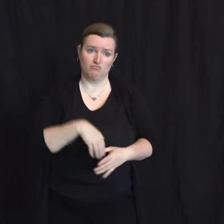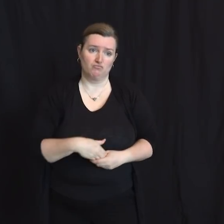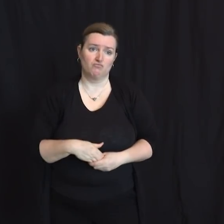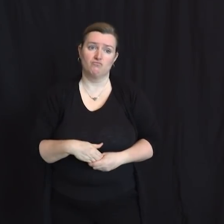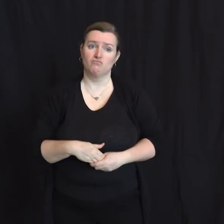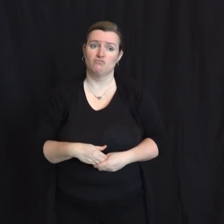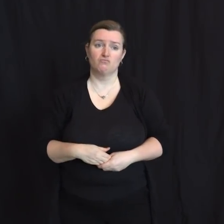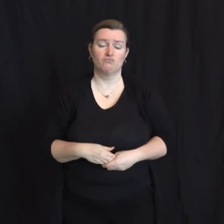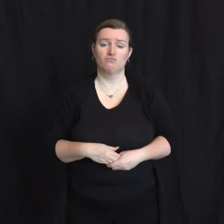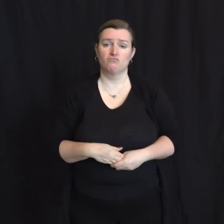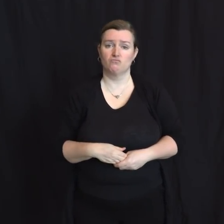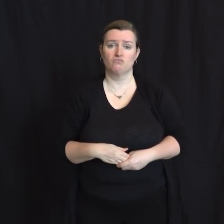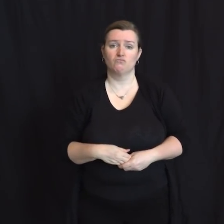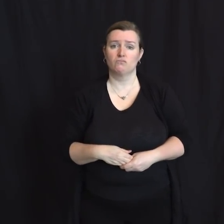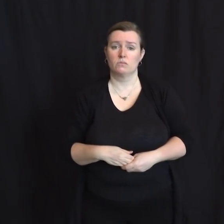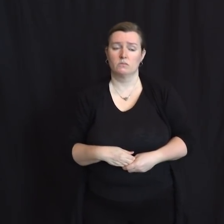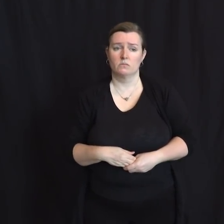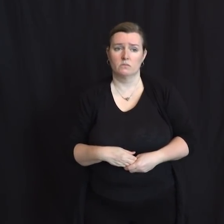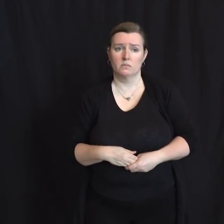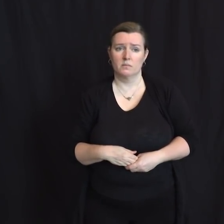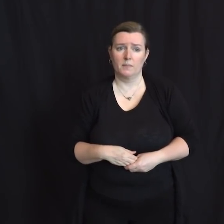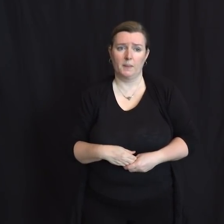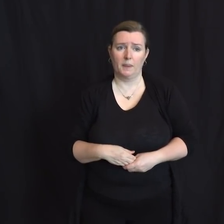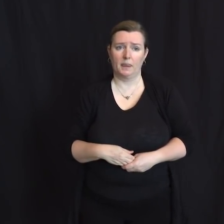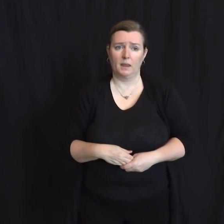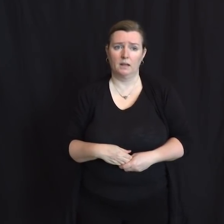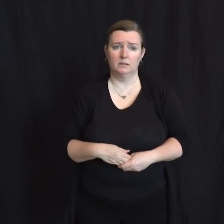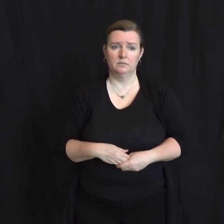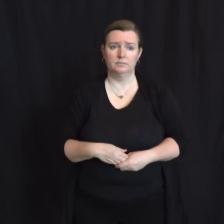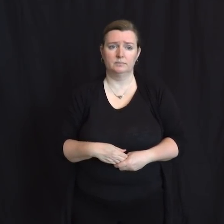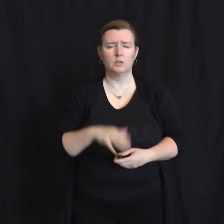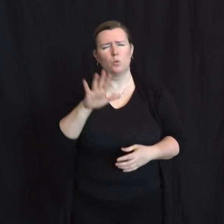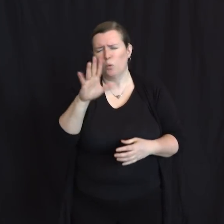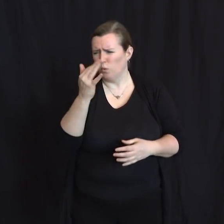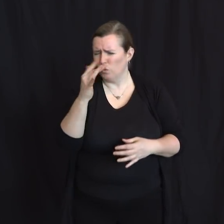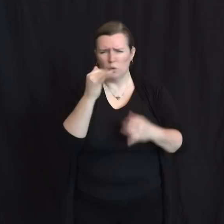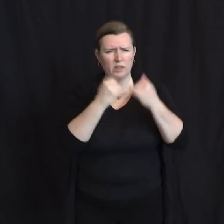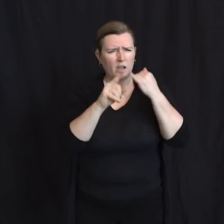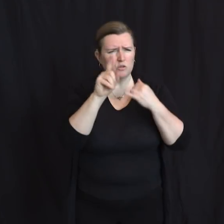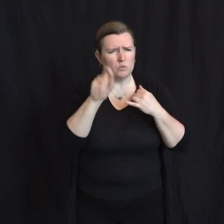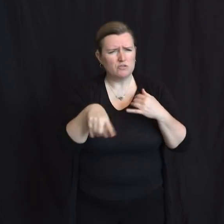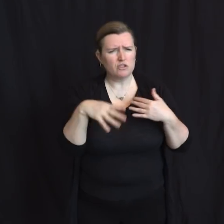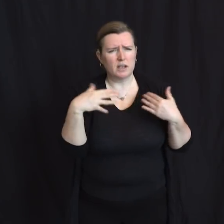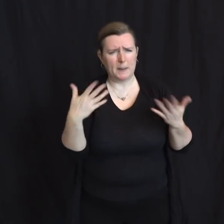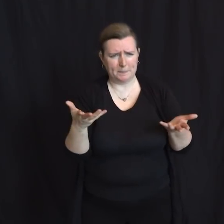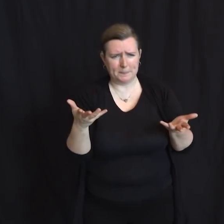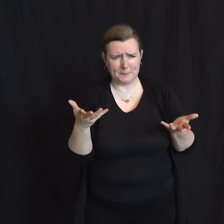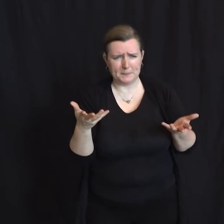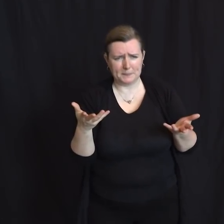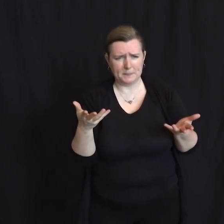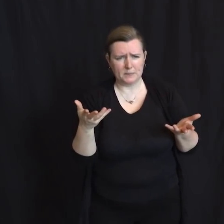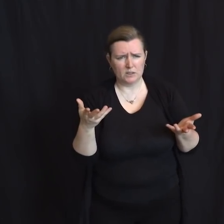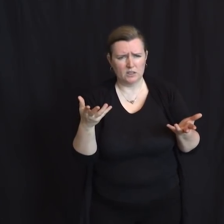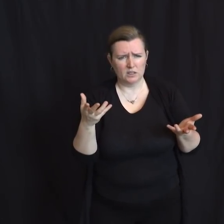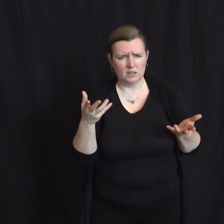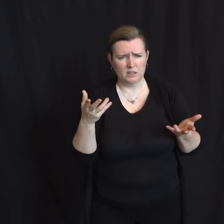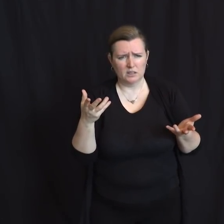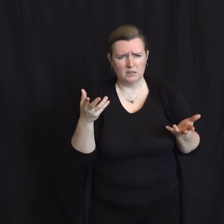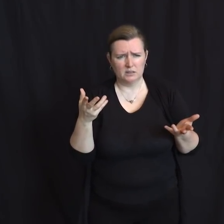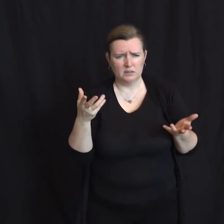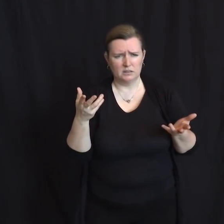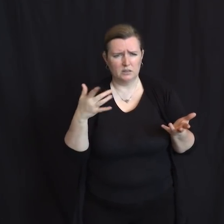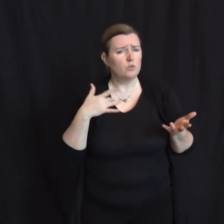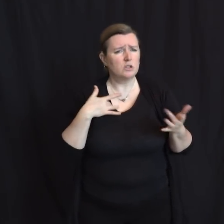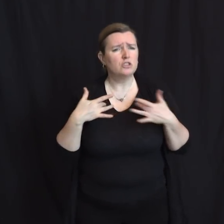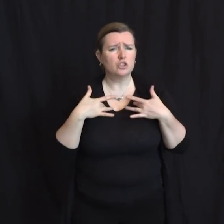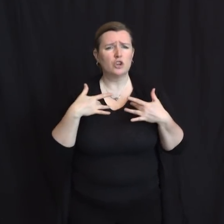I'll stay on, John, and just address your last point. The answer is yes, we do get concerned about that, which is why every single day